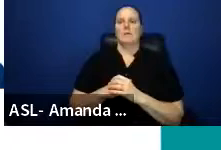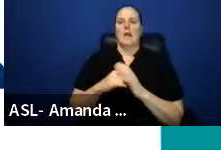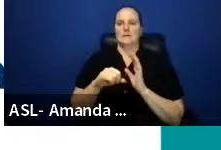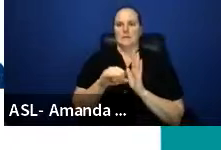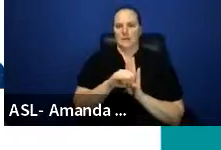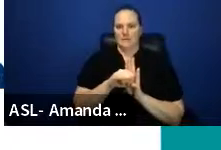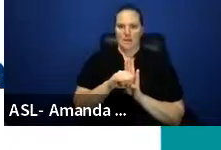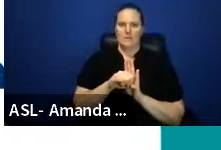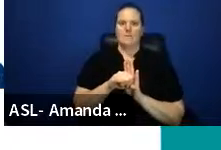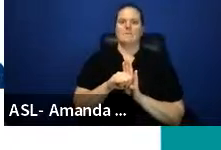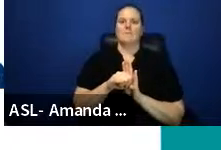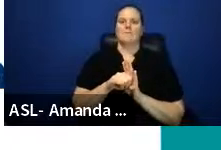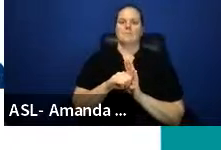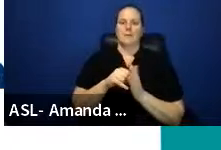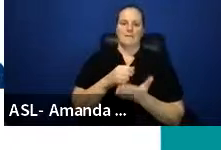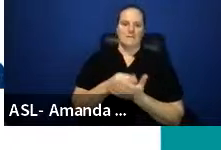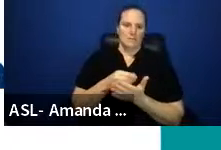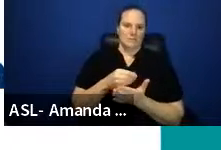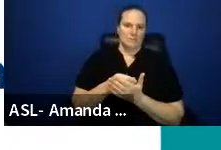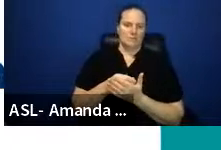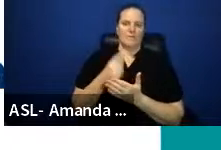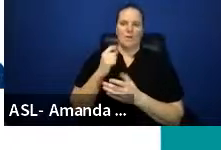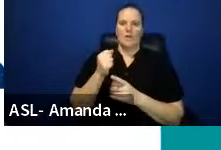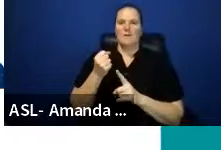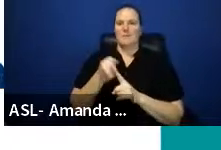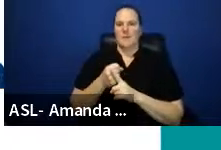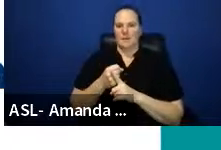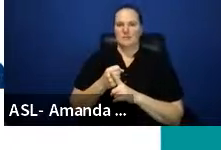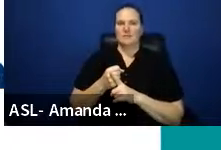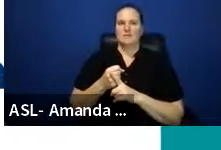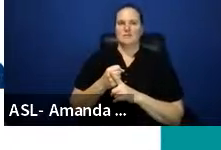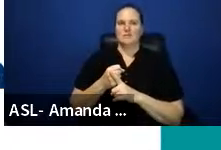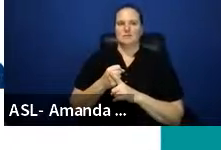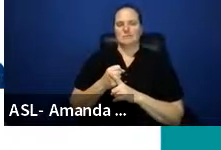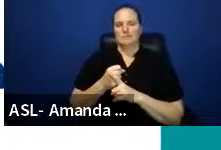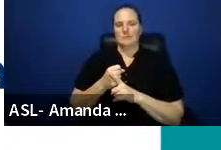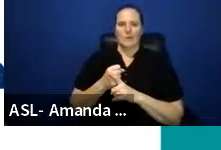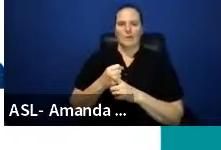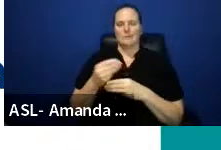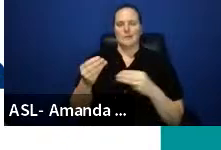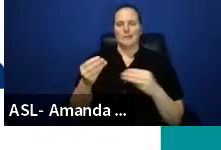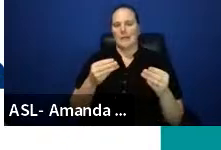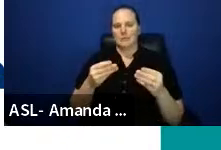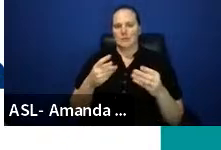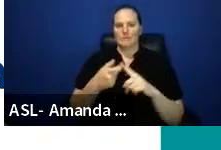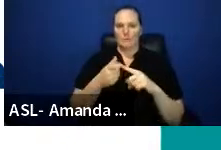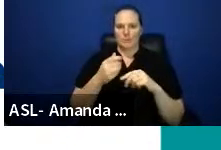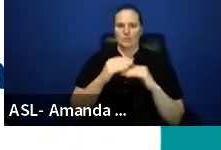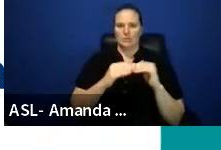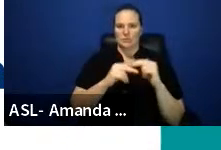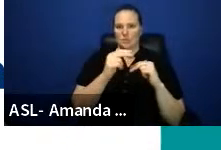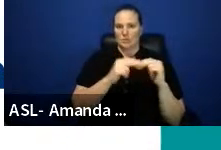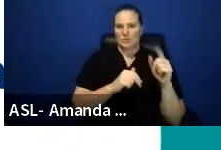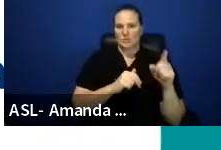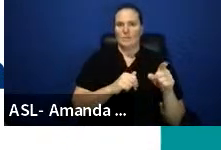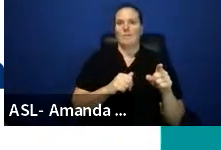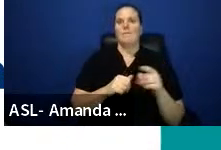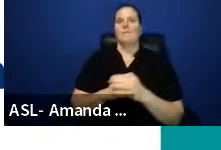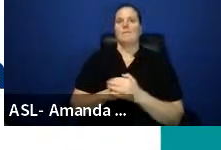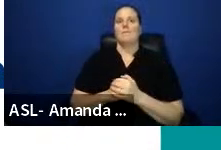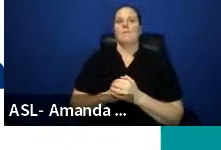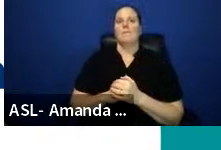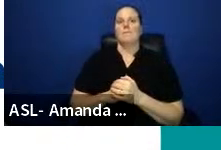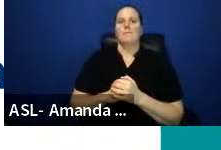identifying funds for impacts to or mitigations resulting from construction. Another